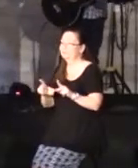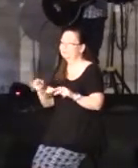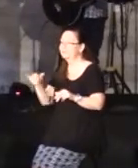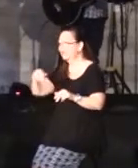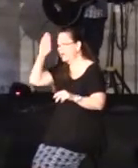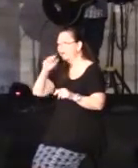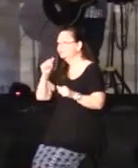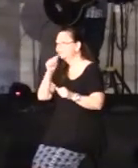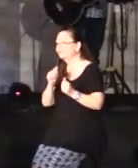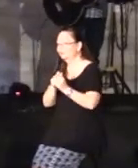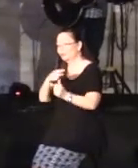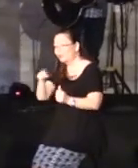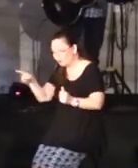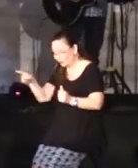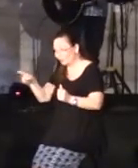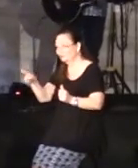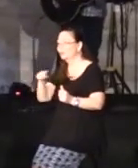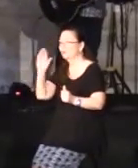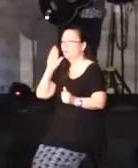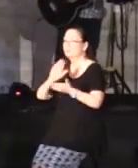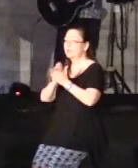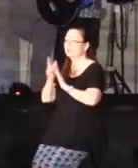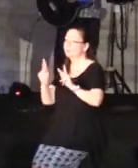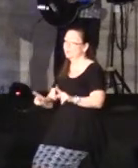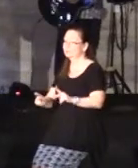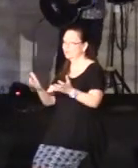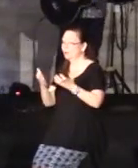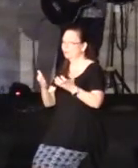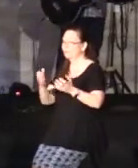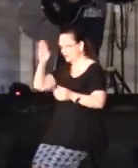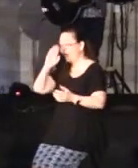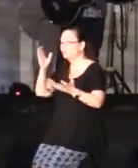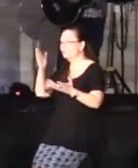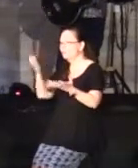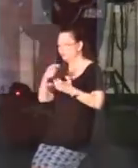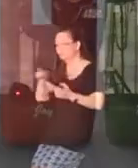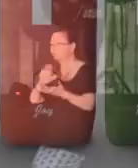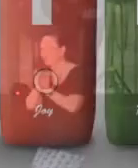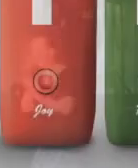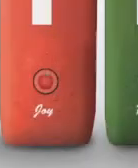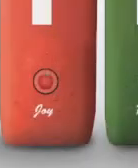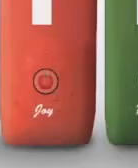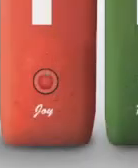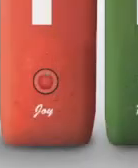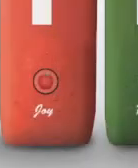sometimes through a relationship with you, and you will be the person that God wants you to be. Let's stand and let's pray.